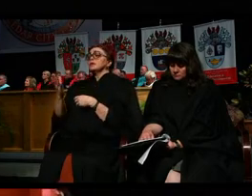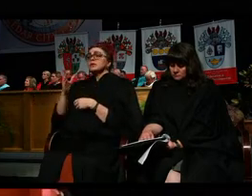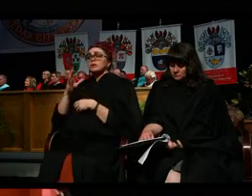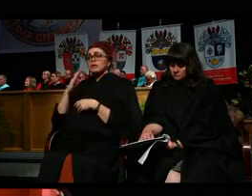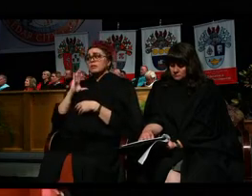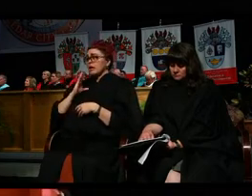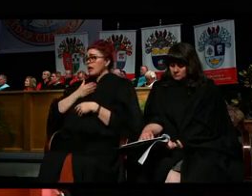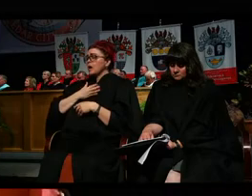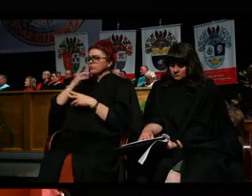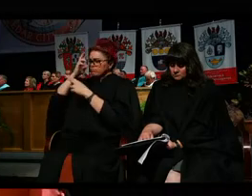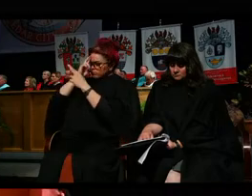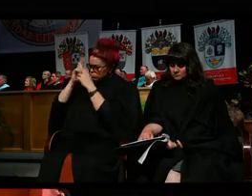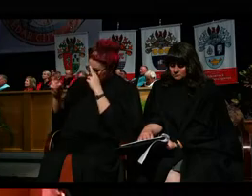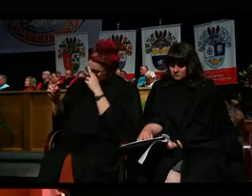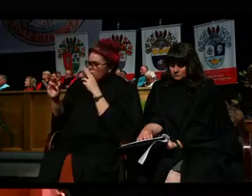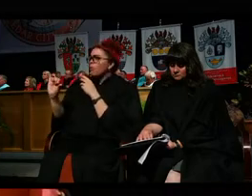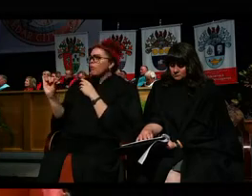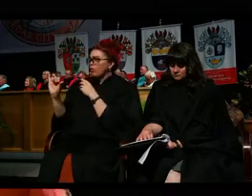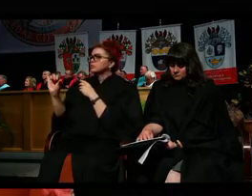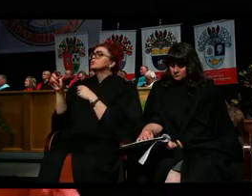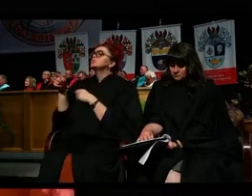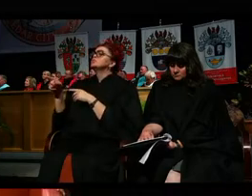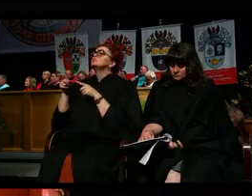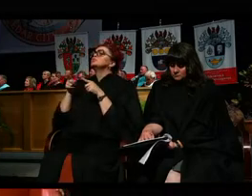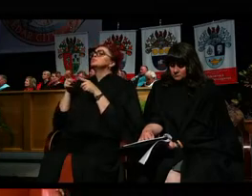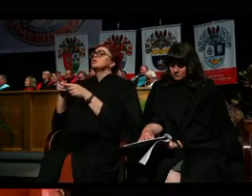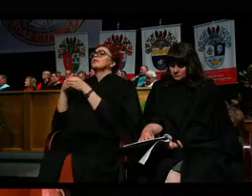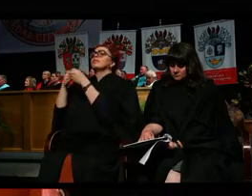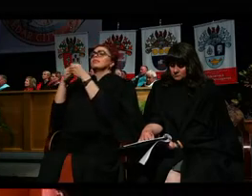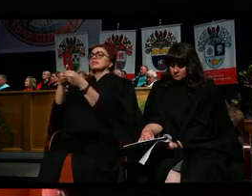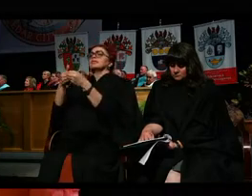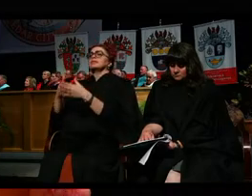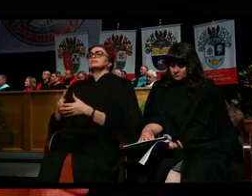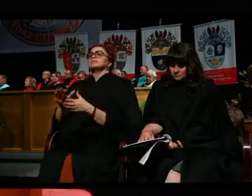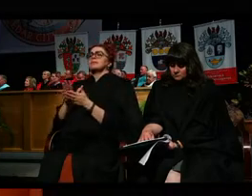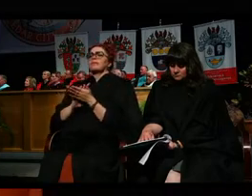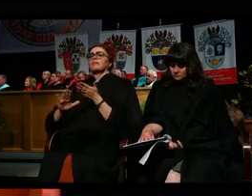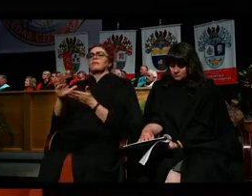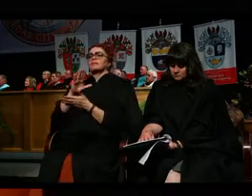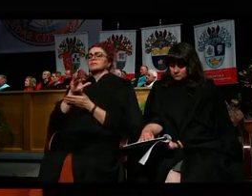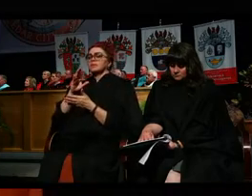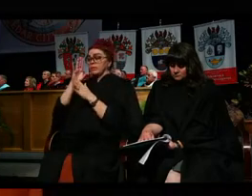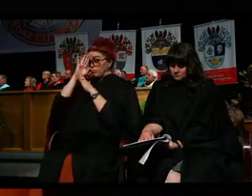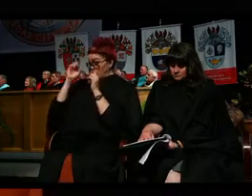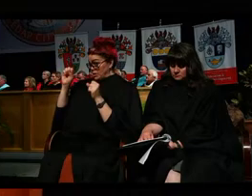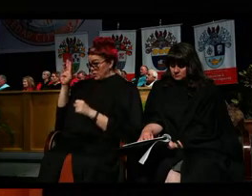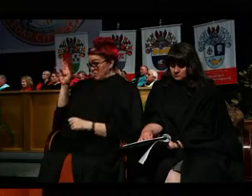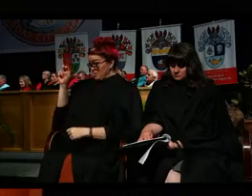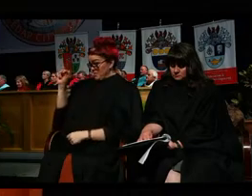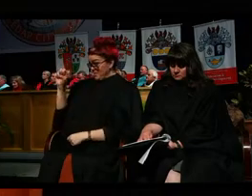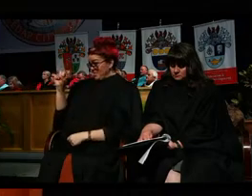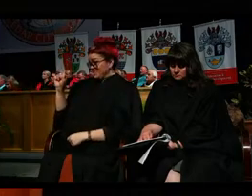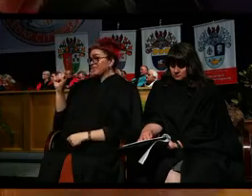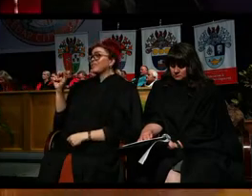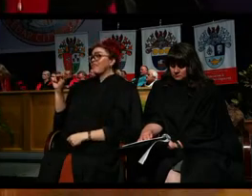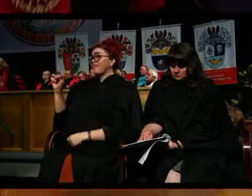highest regard as you lead this great university. President Benson, please join